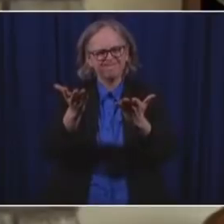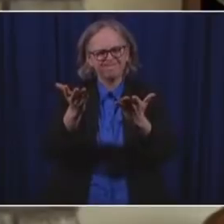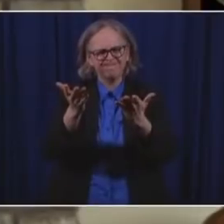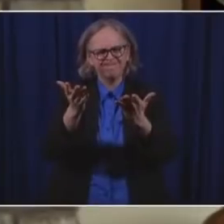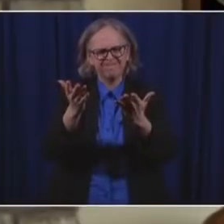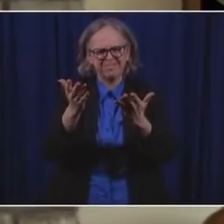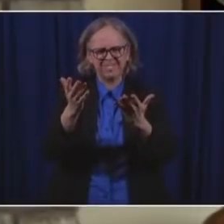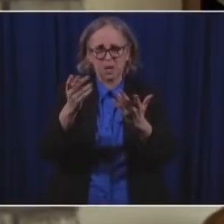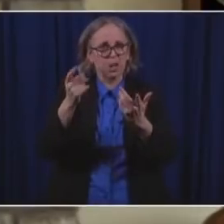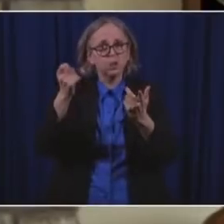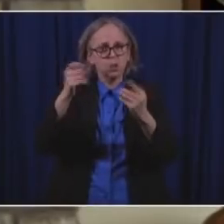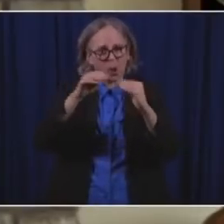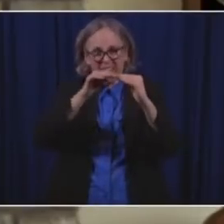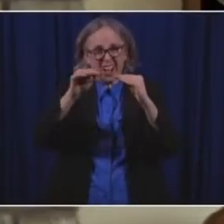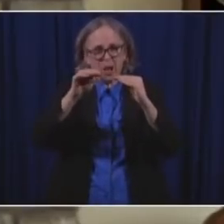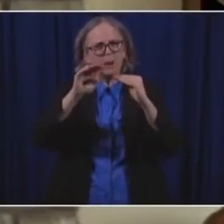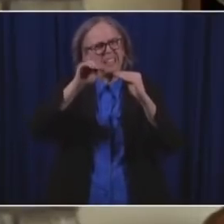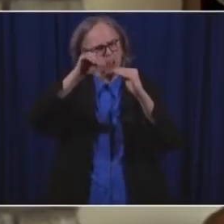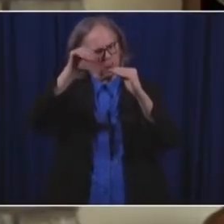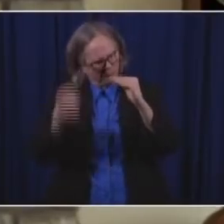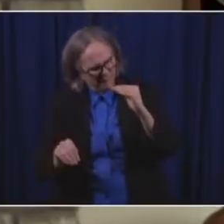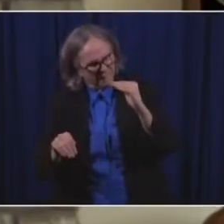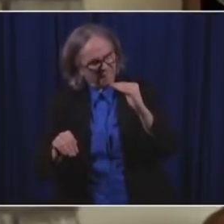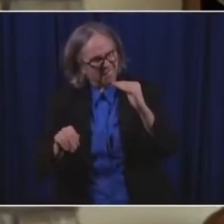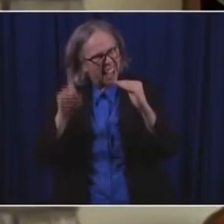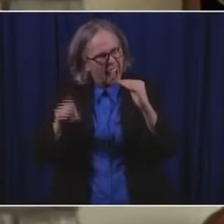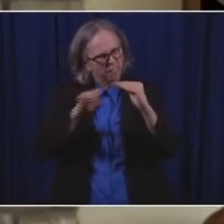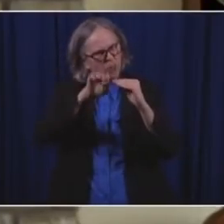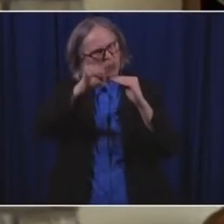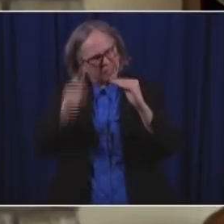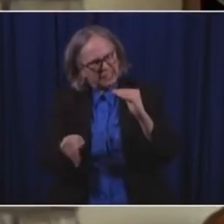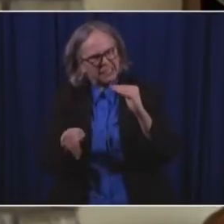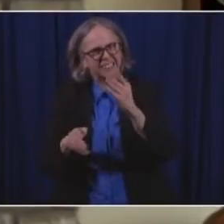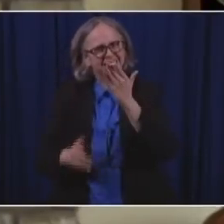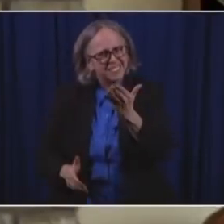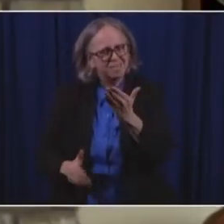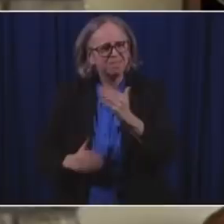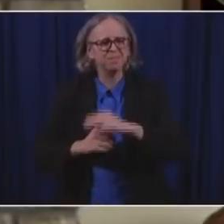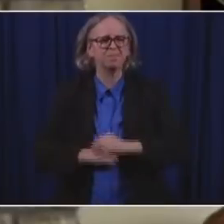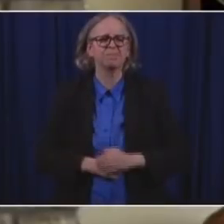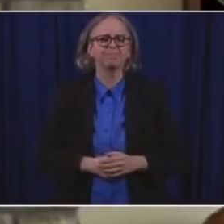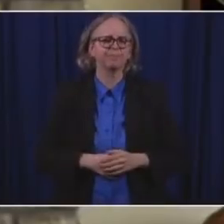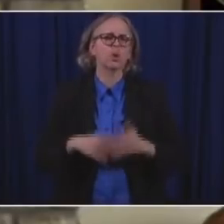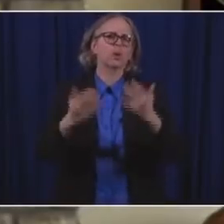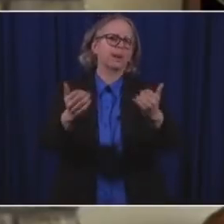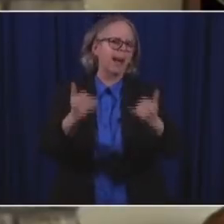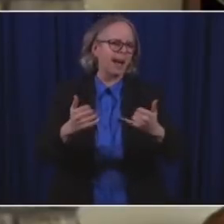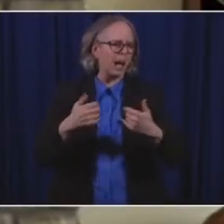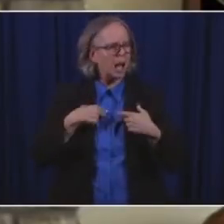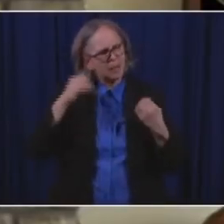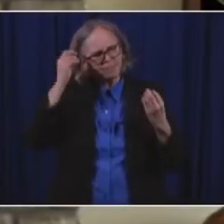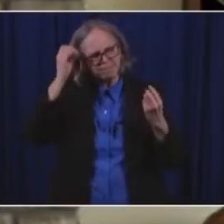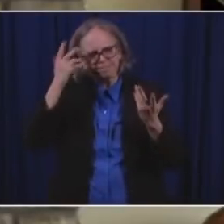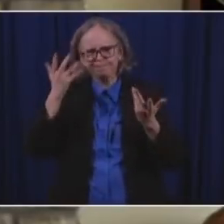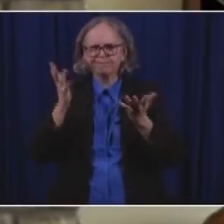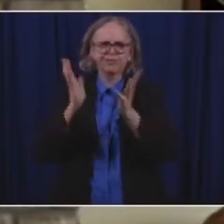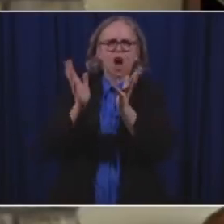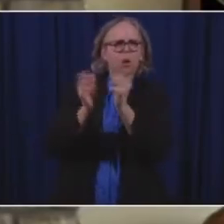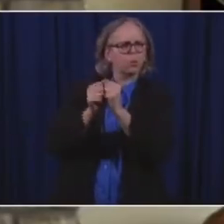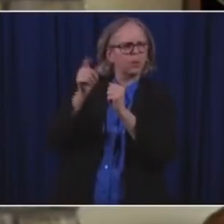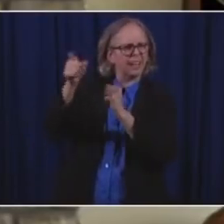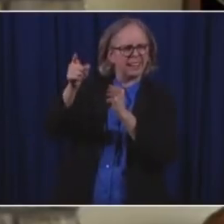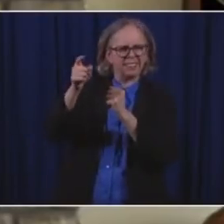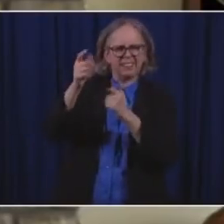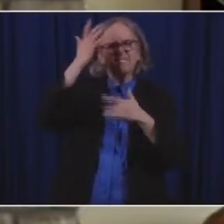down. Look, we're having discussions. I was on the phone with infectious disease doctors, as I told you